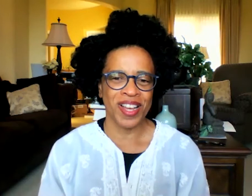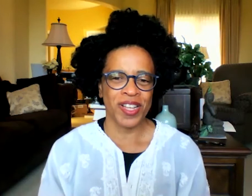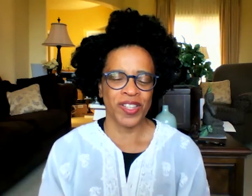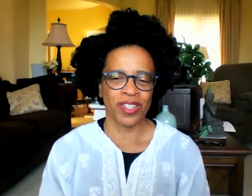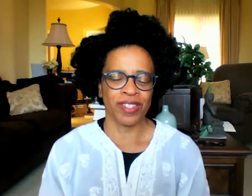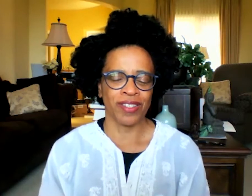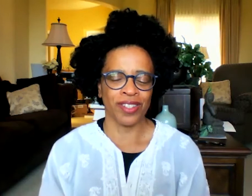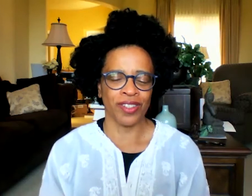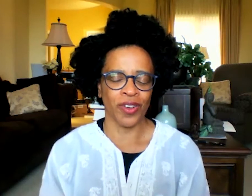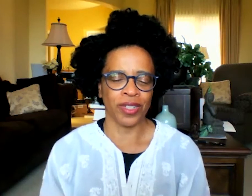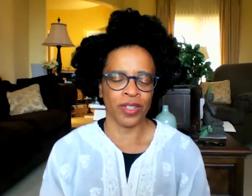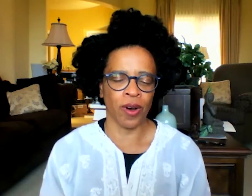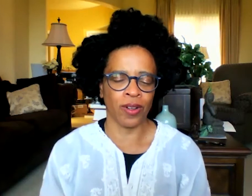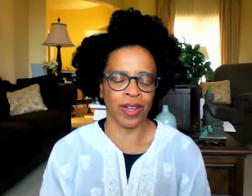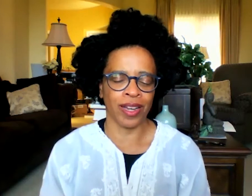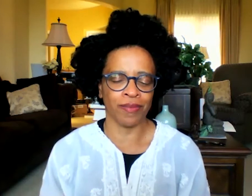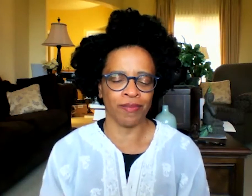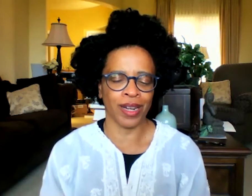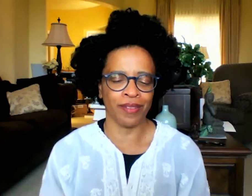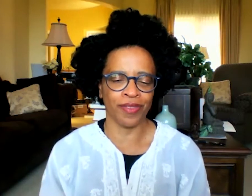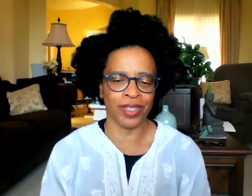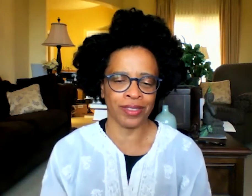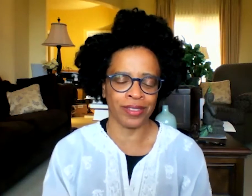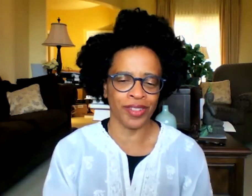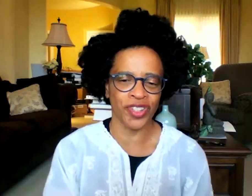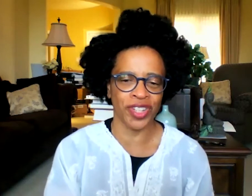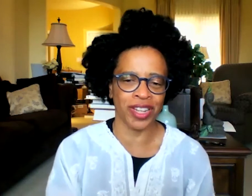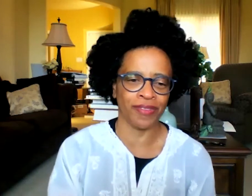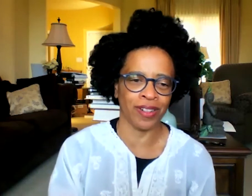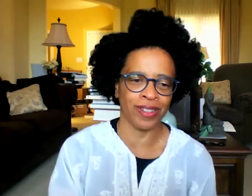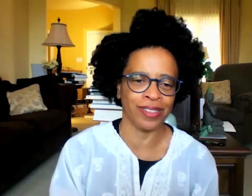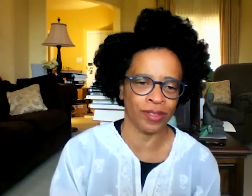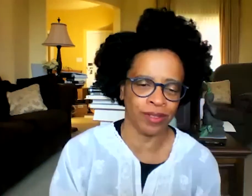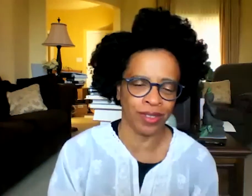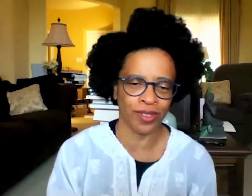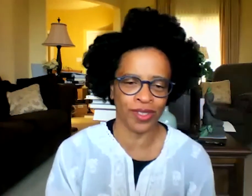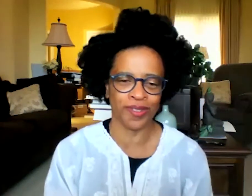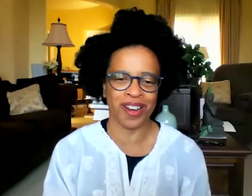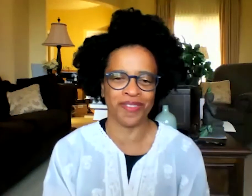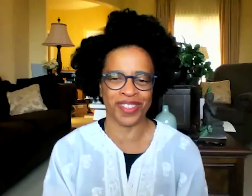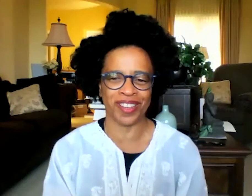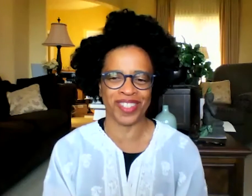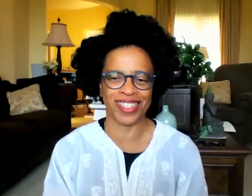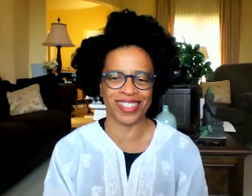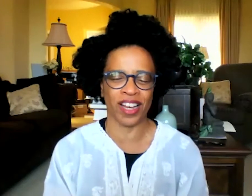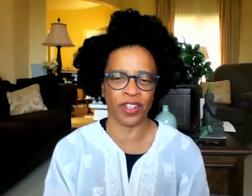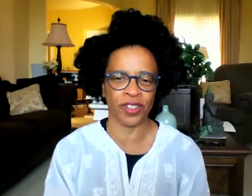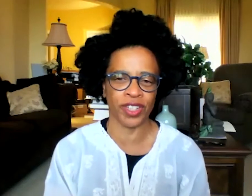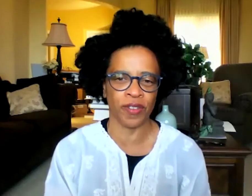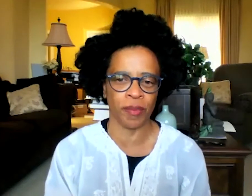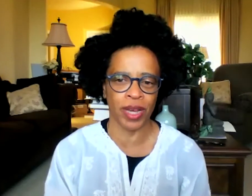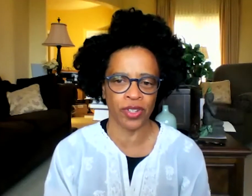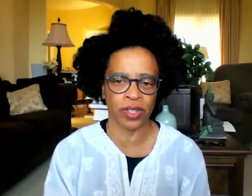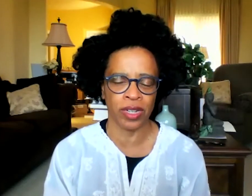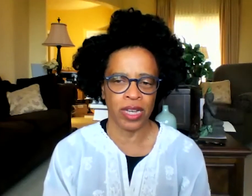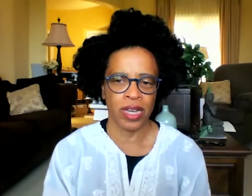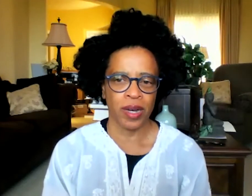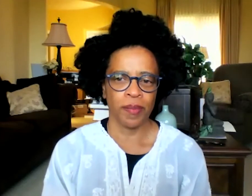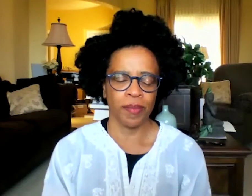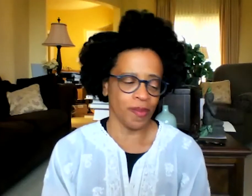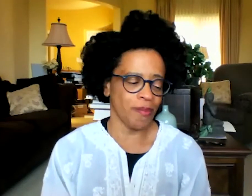And it's good to know that you all have my friend Christian Neff on, who also offers obviously a lot on